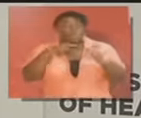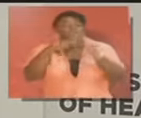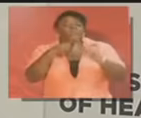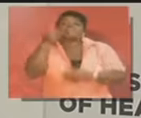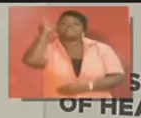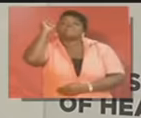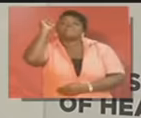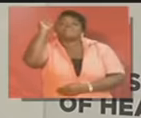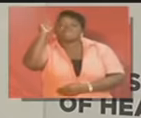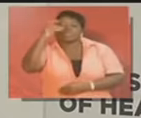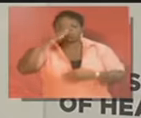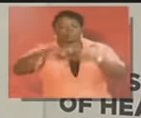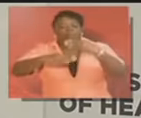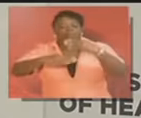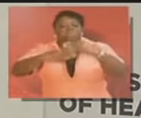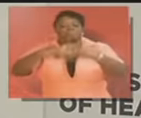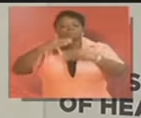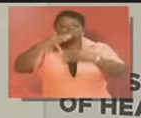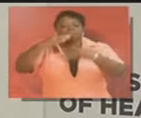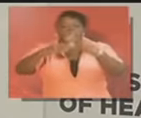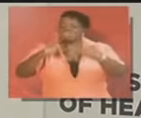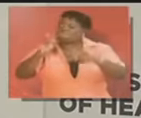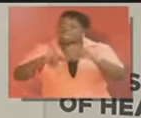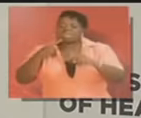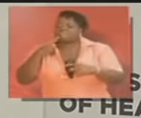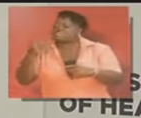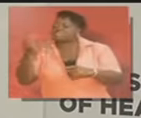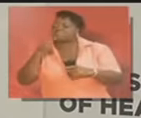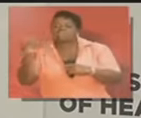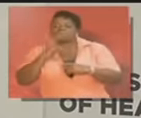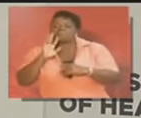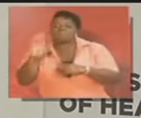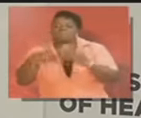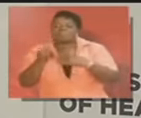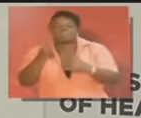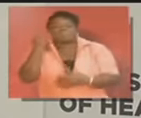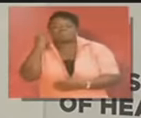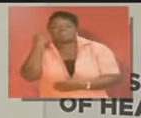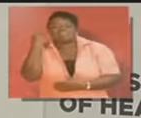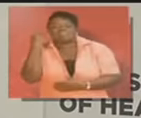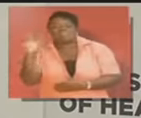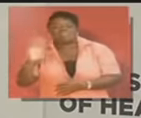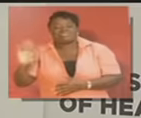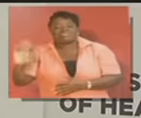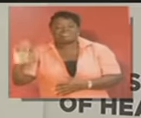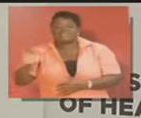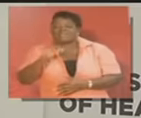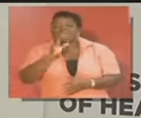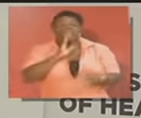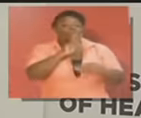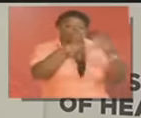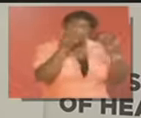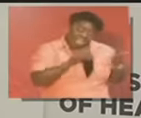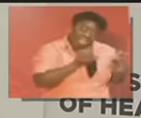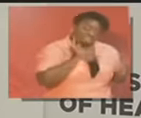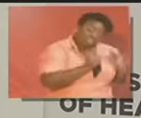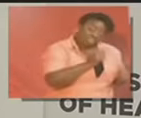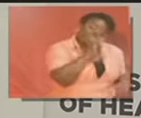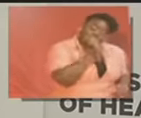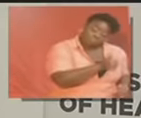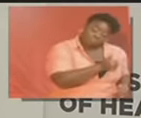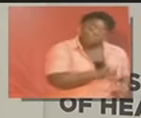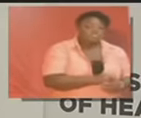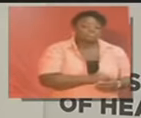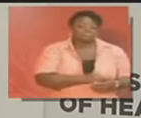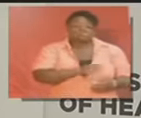Tobago process, I will not be able to shed any light on. But certainly I can say within the Eastern